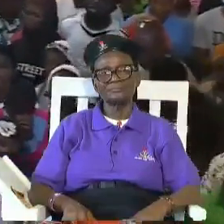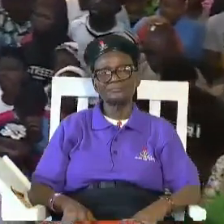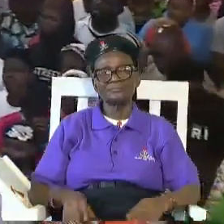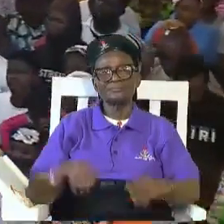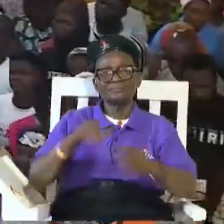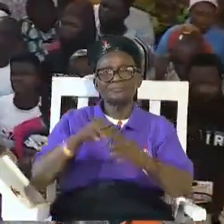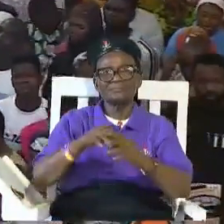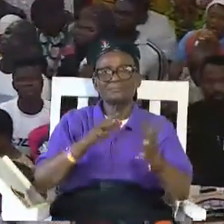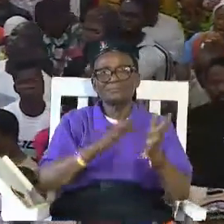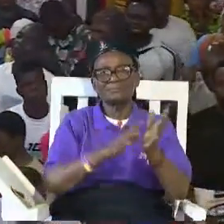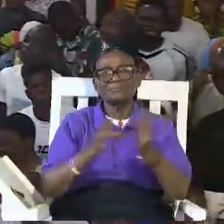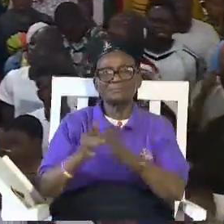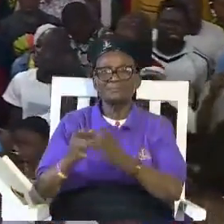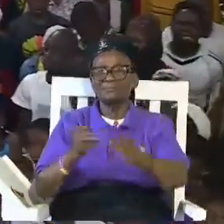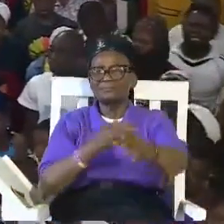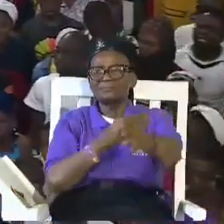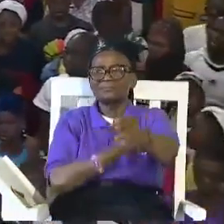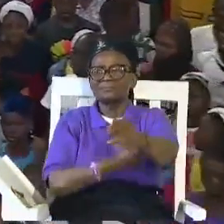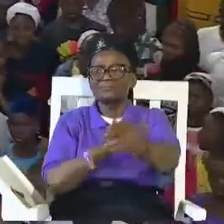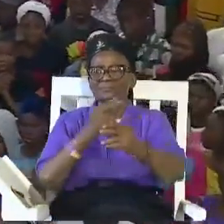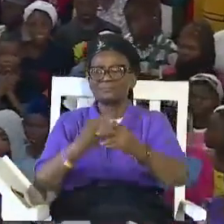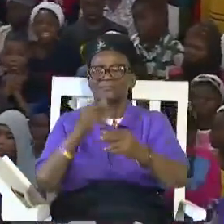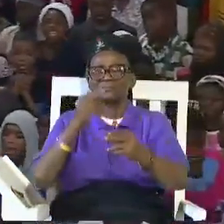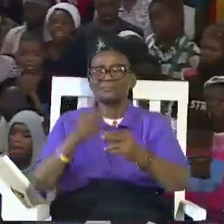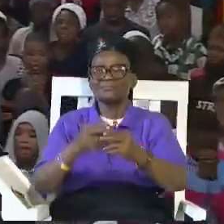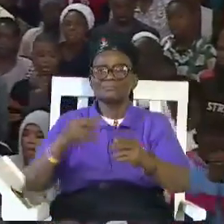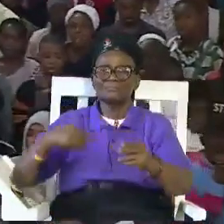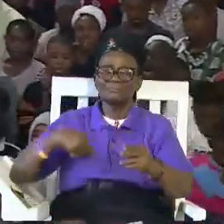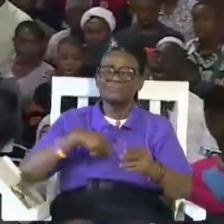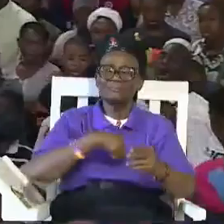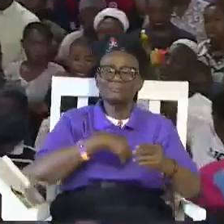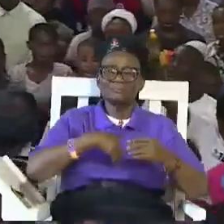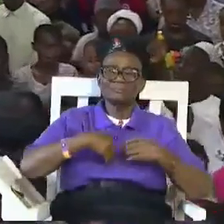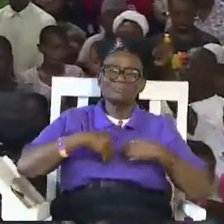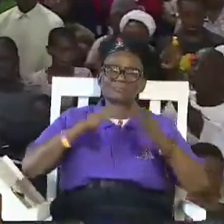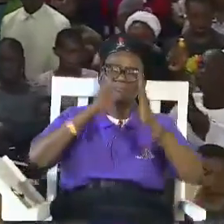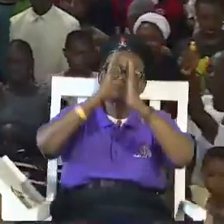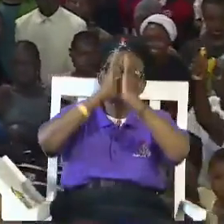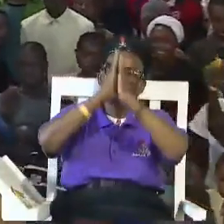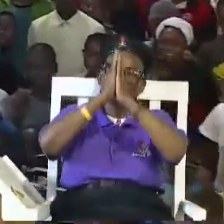In Jesus' mighty name we have prayed.